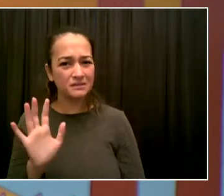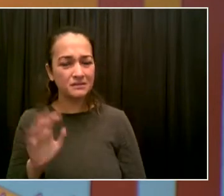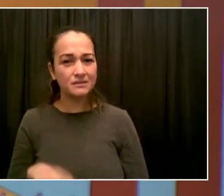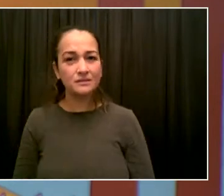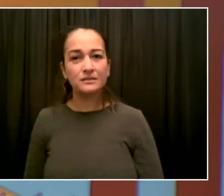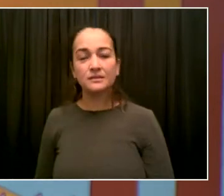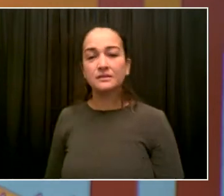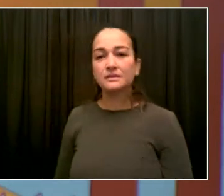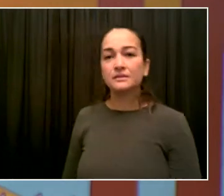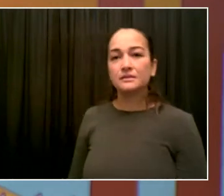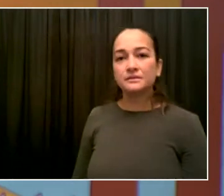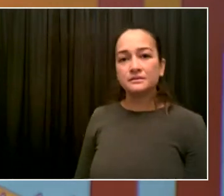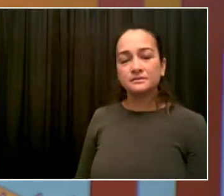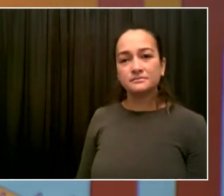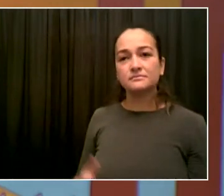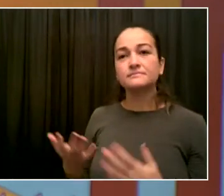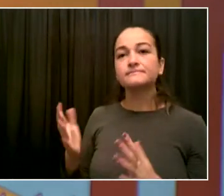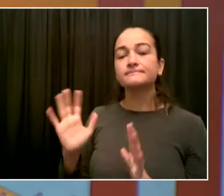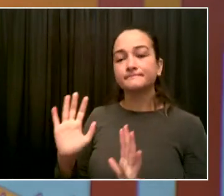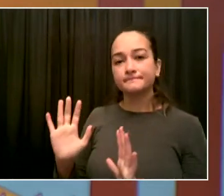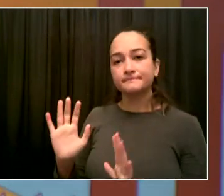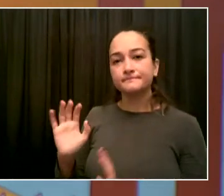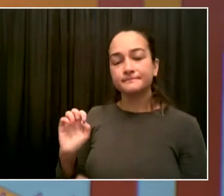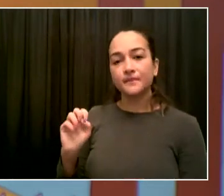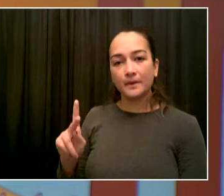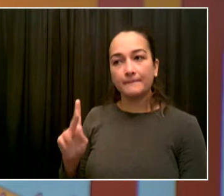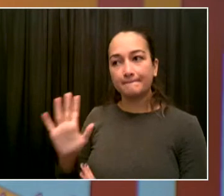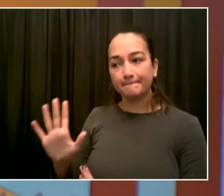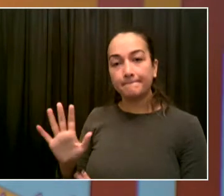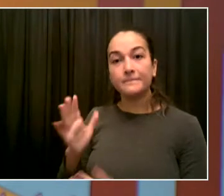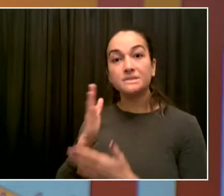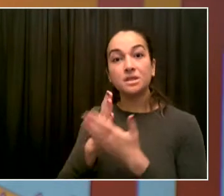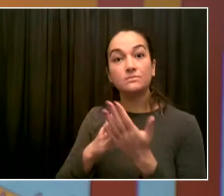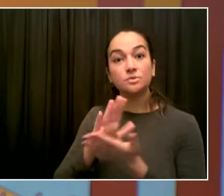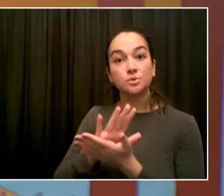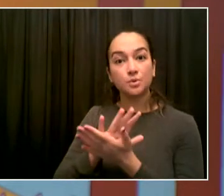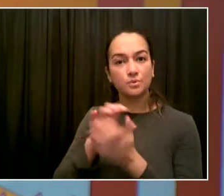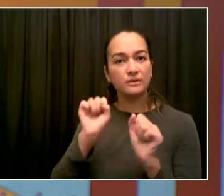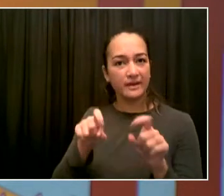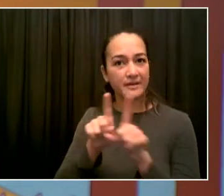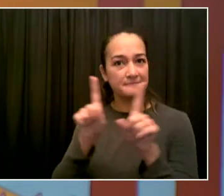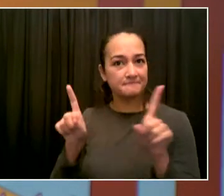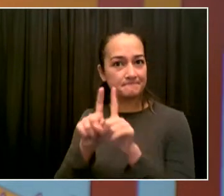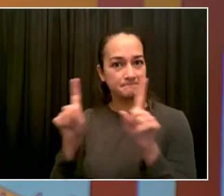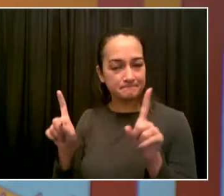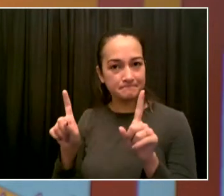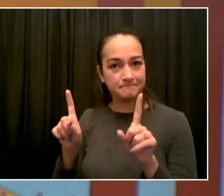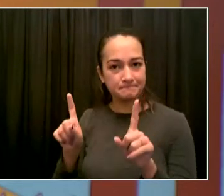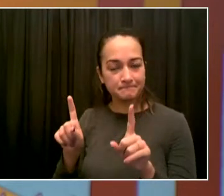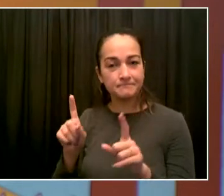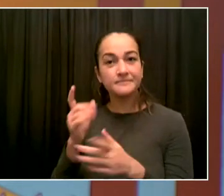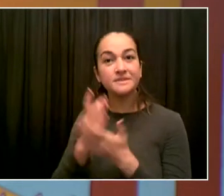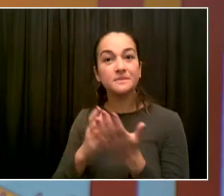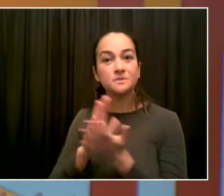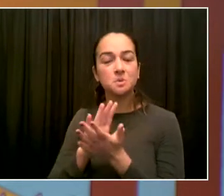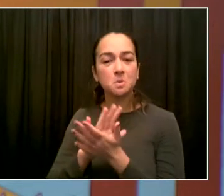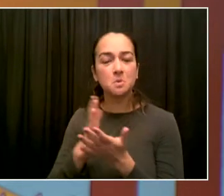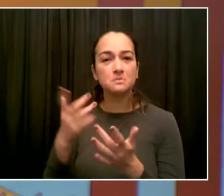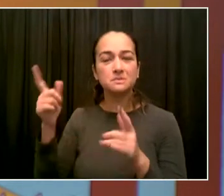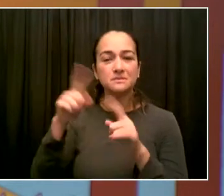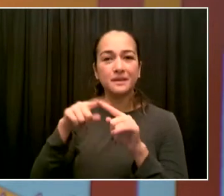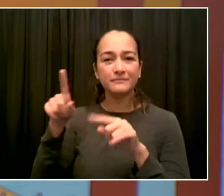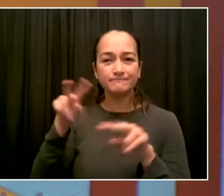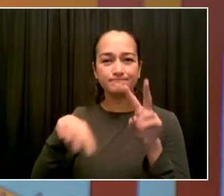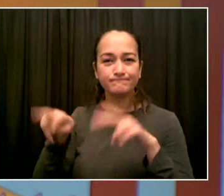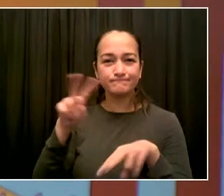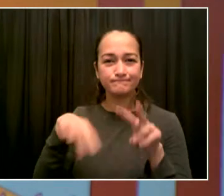really positive and impressive about the kids and the adults in our school system, that masking, which was originally